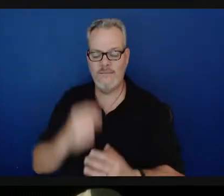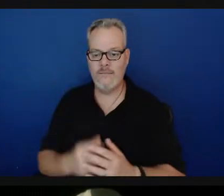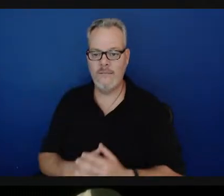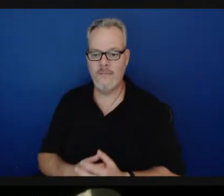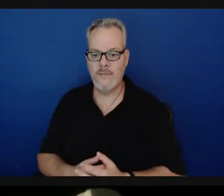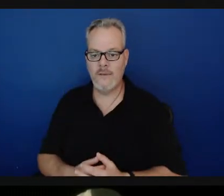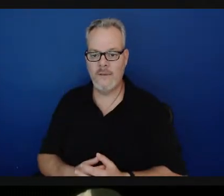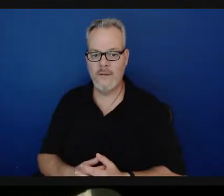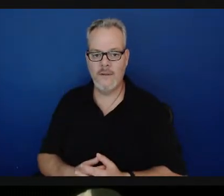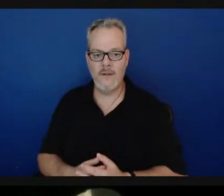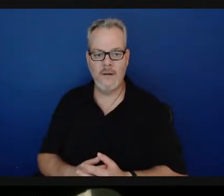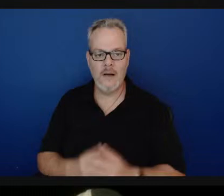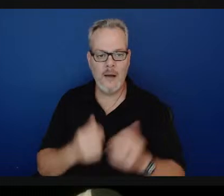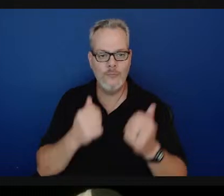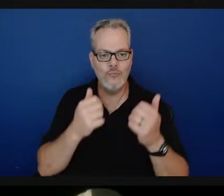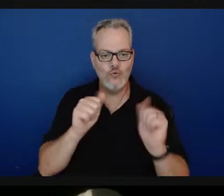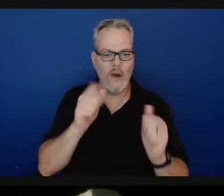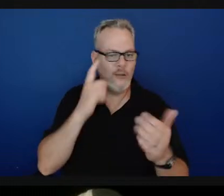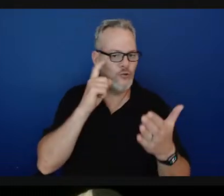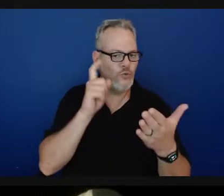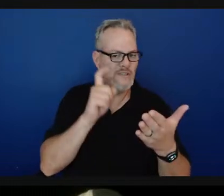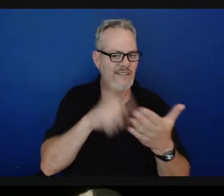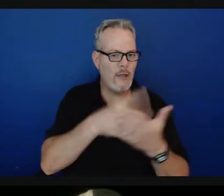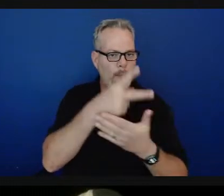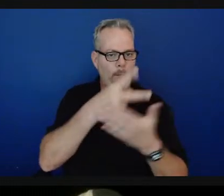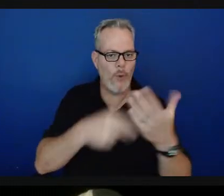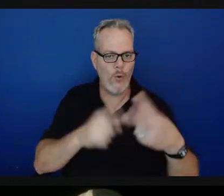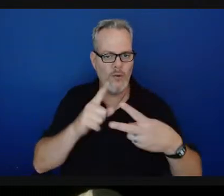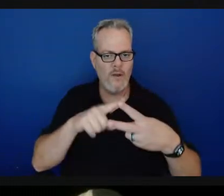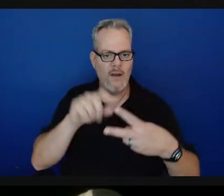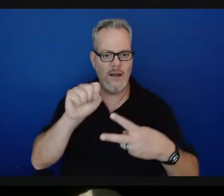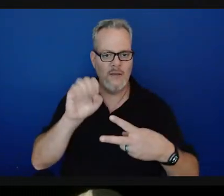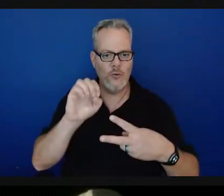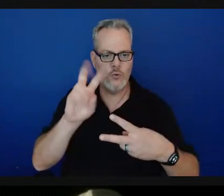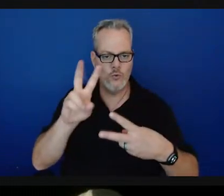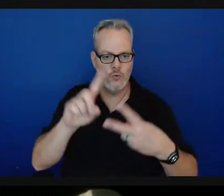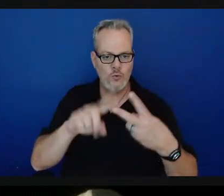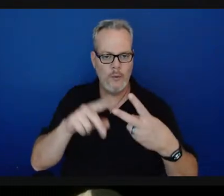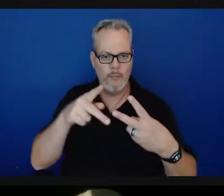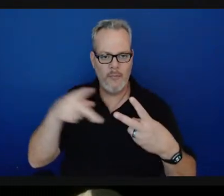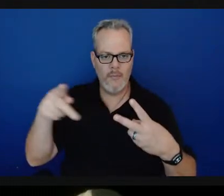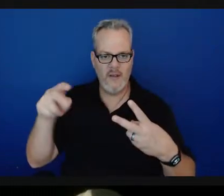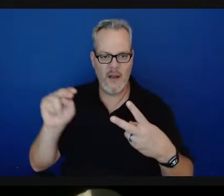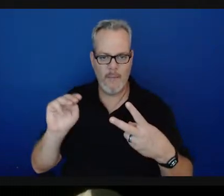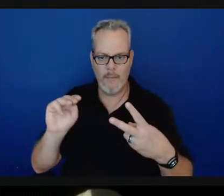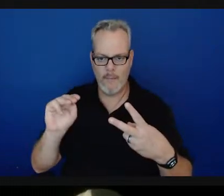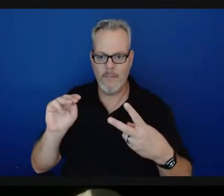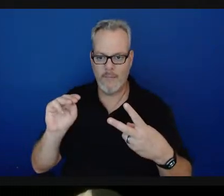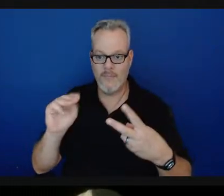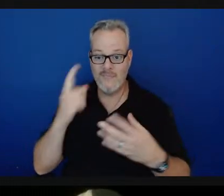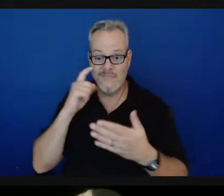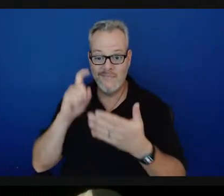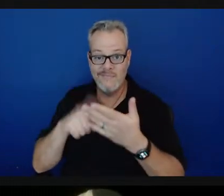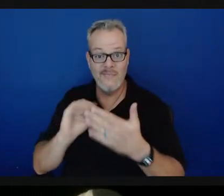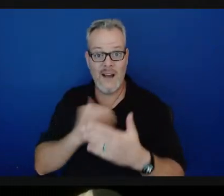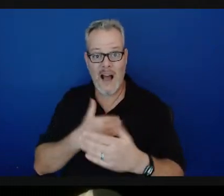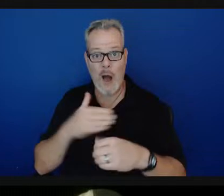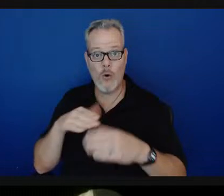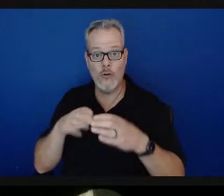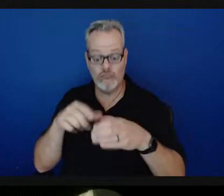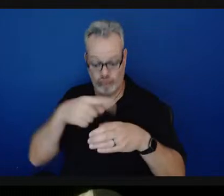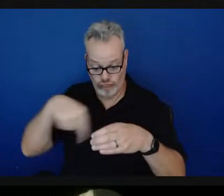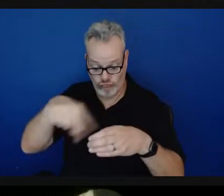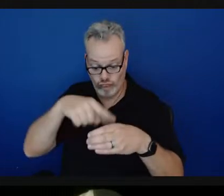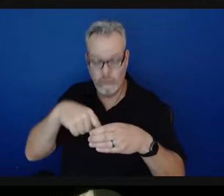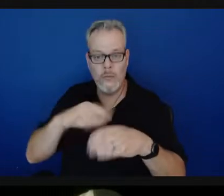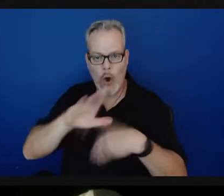and it's trying to detect both SO2 and ppm here. And if you just look at this map, you see there's not a whole lot of stations all around, and they're all showing green, although